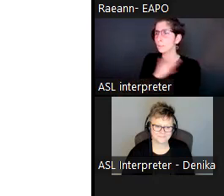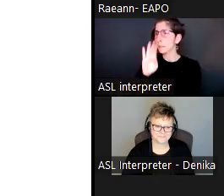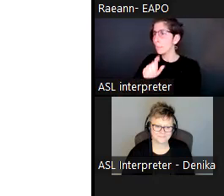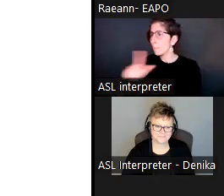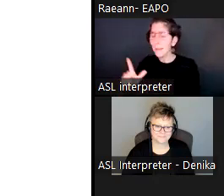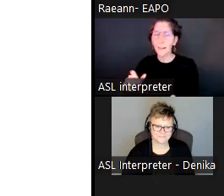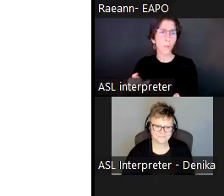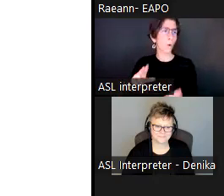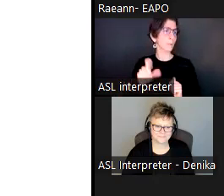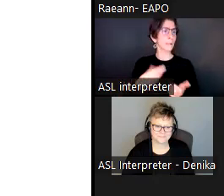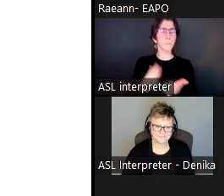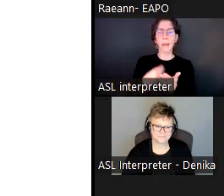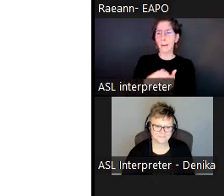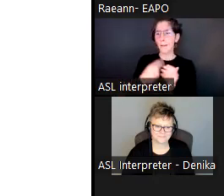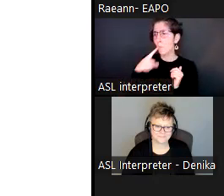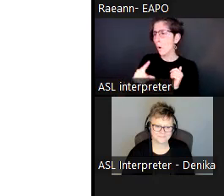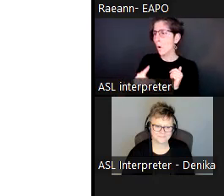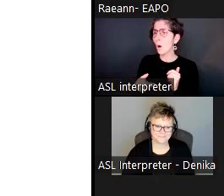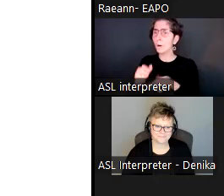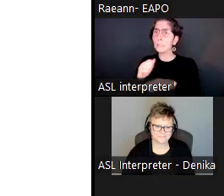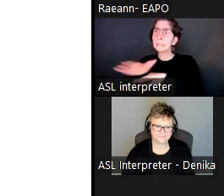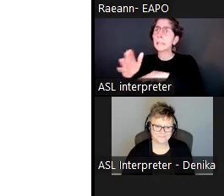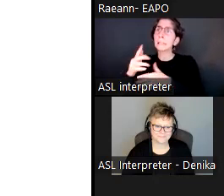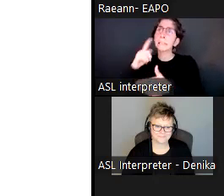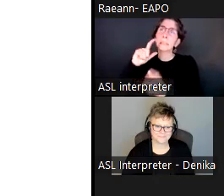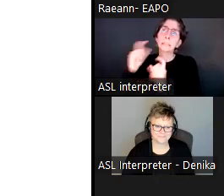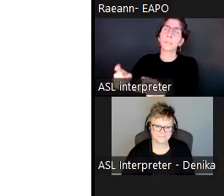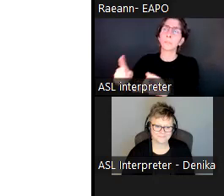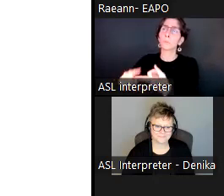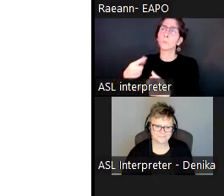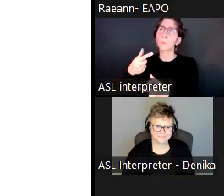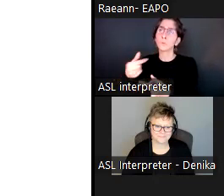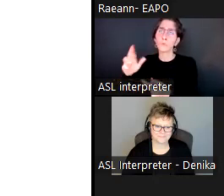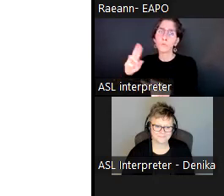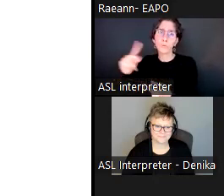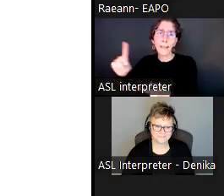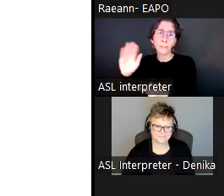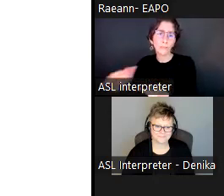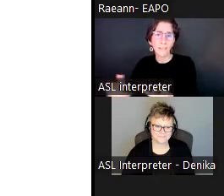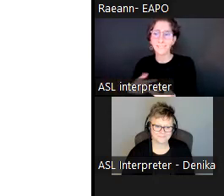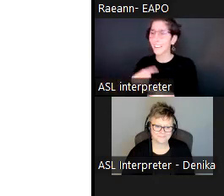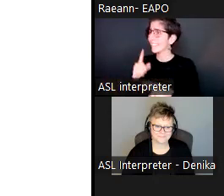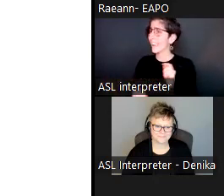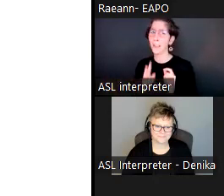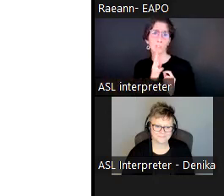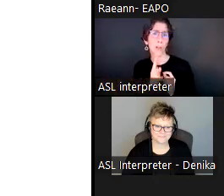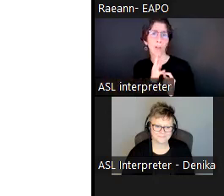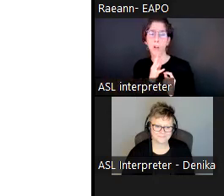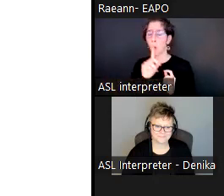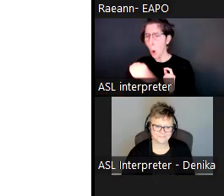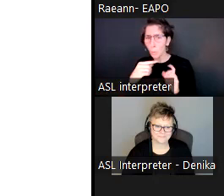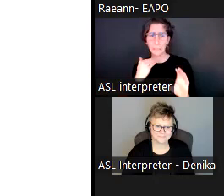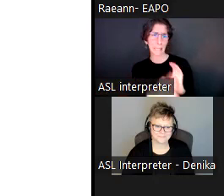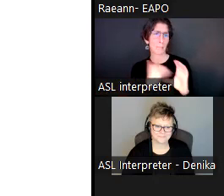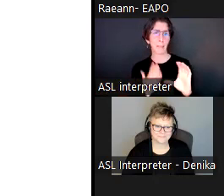to send a gift to their grandchild, they need money and they can't talk. So it only happens via email.